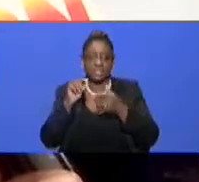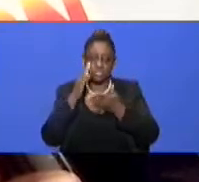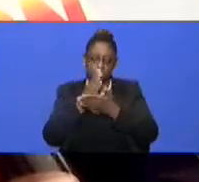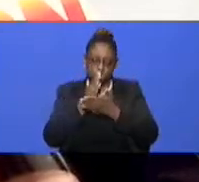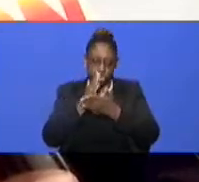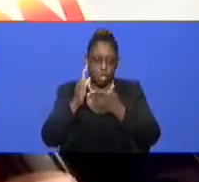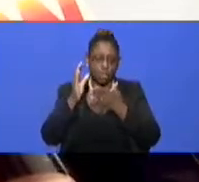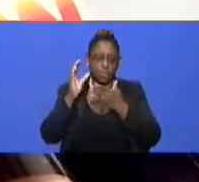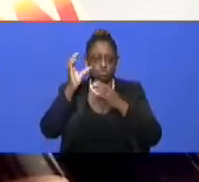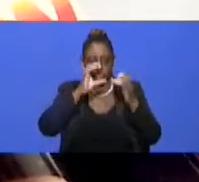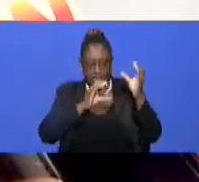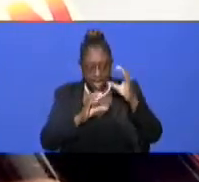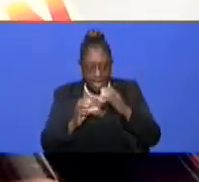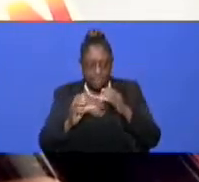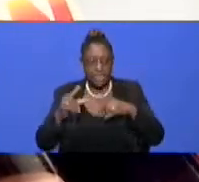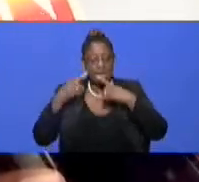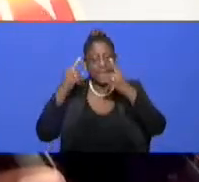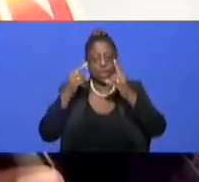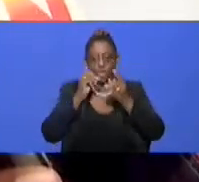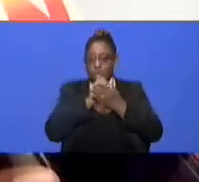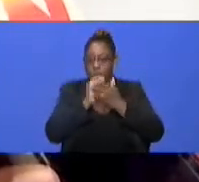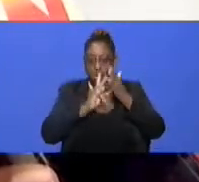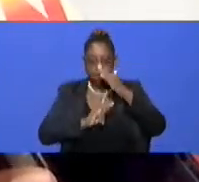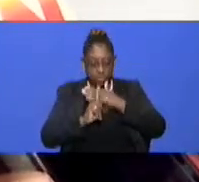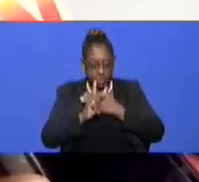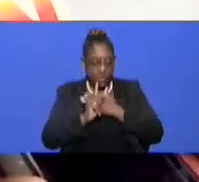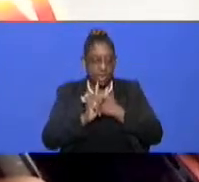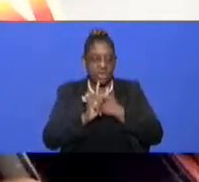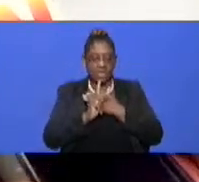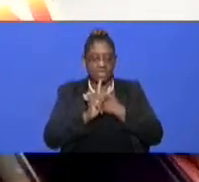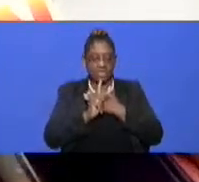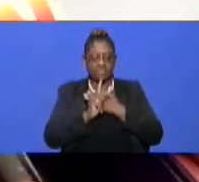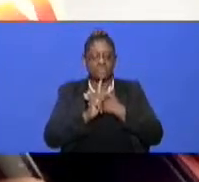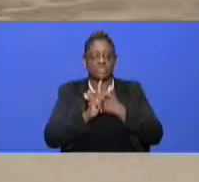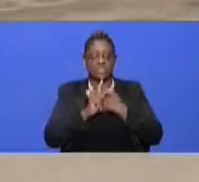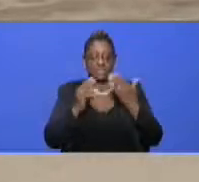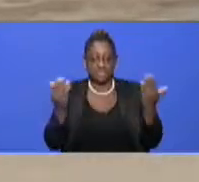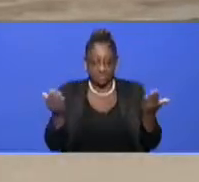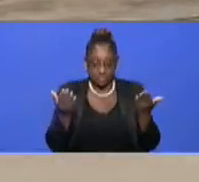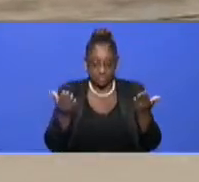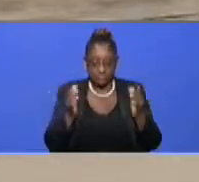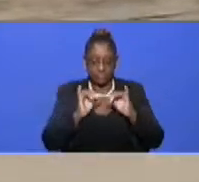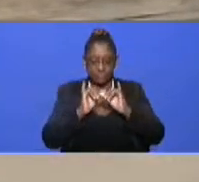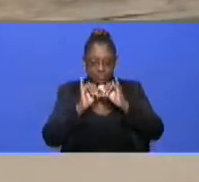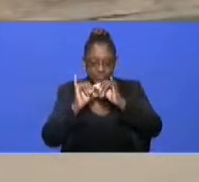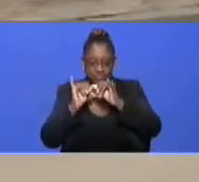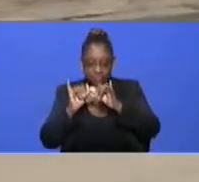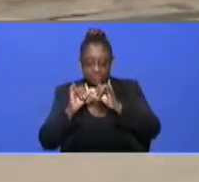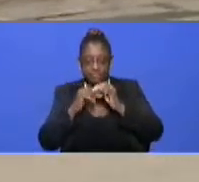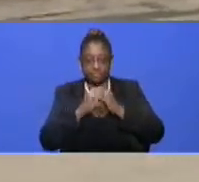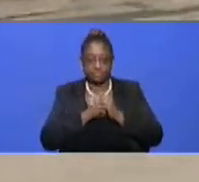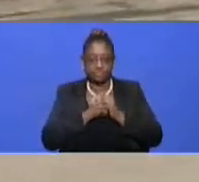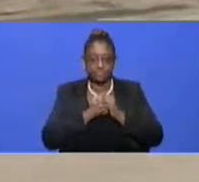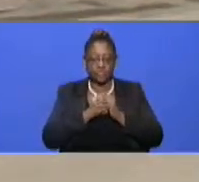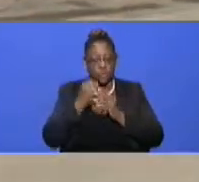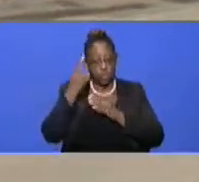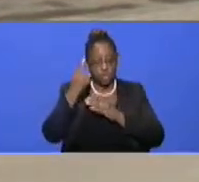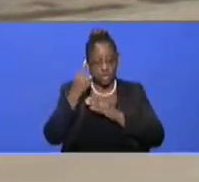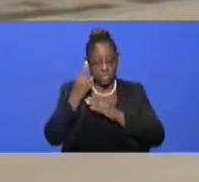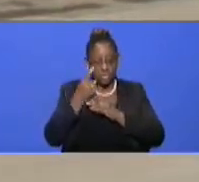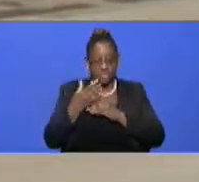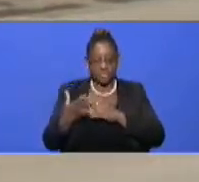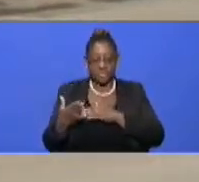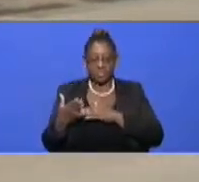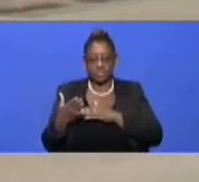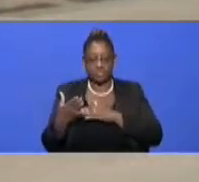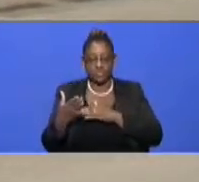and intervention, allowing for all programs to be run consistently out of the center itself. One of the main amenities